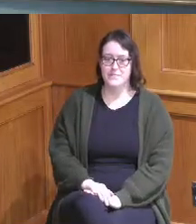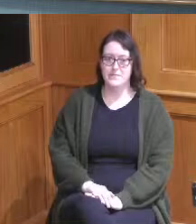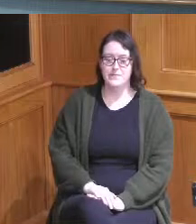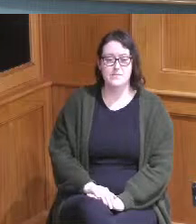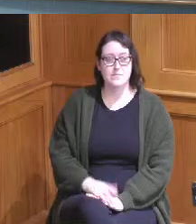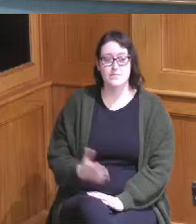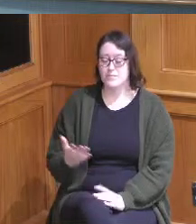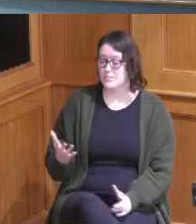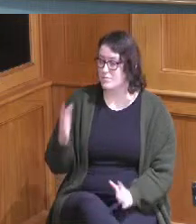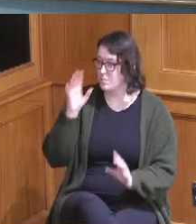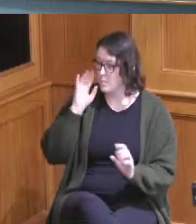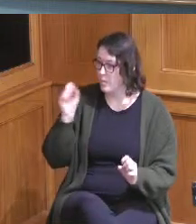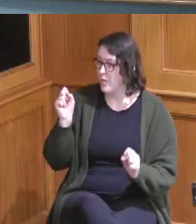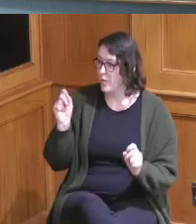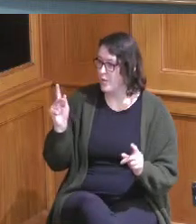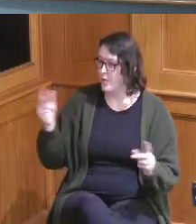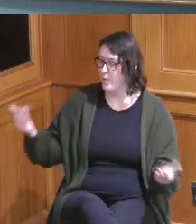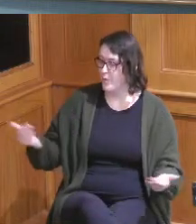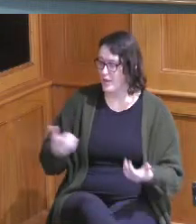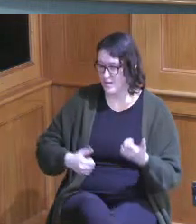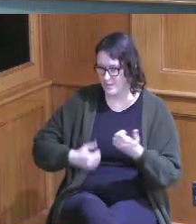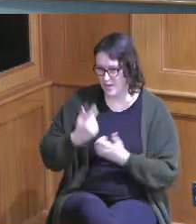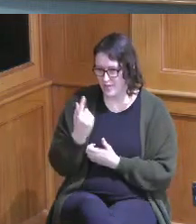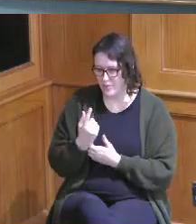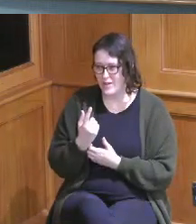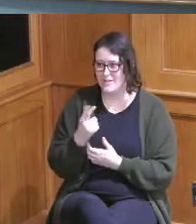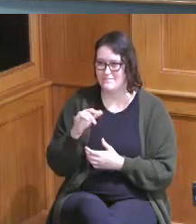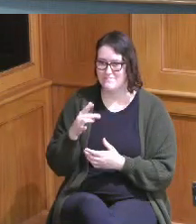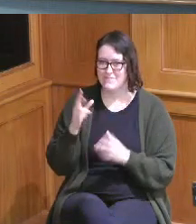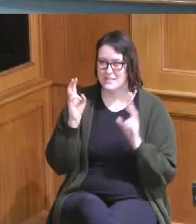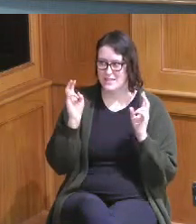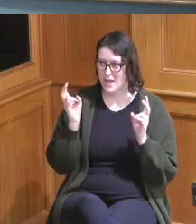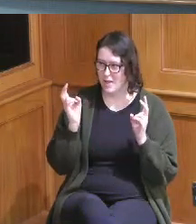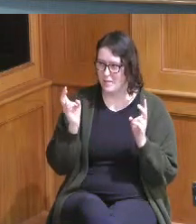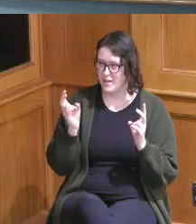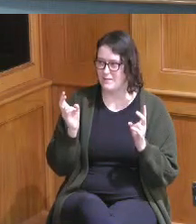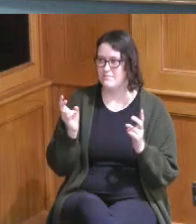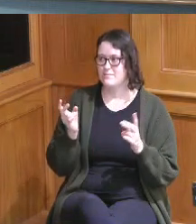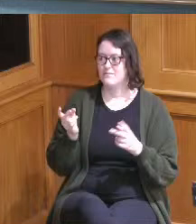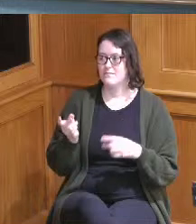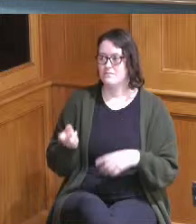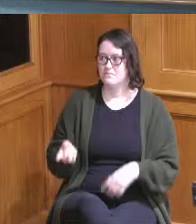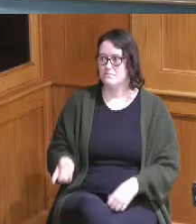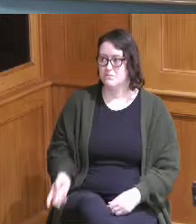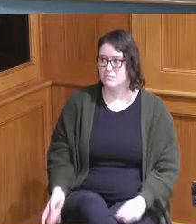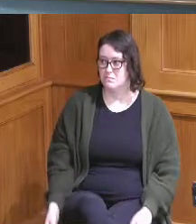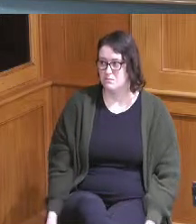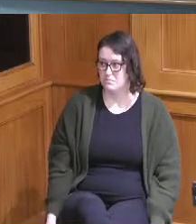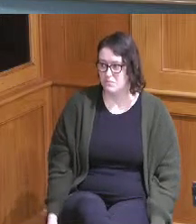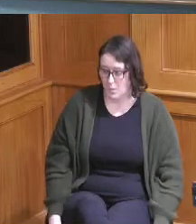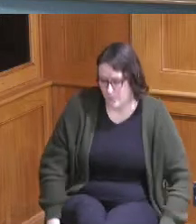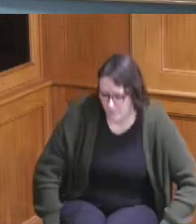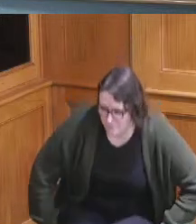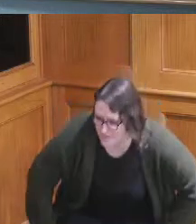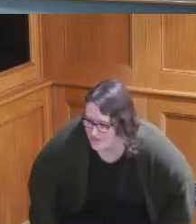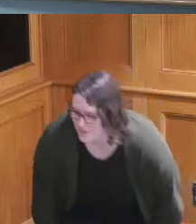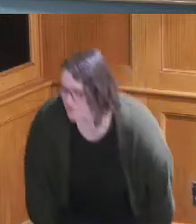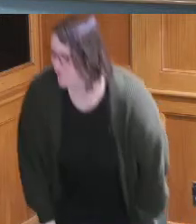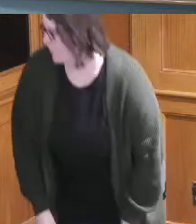course, we want to welcome everyone. The issue of infant mortality and also now Black maternal